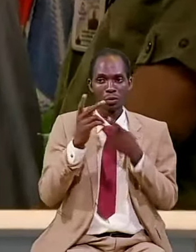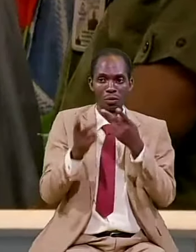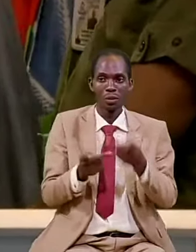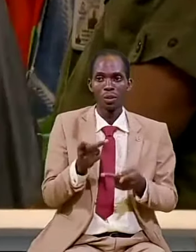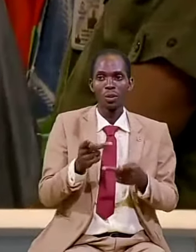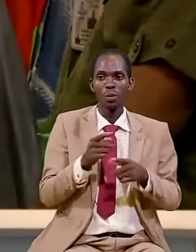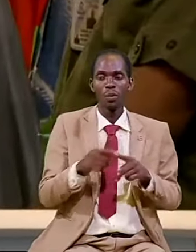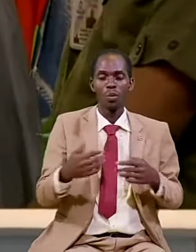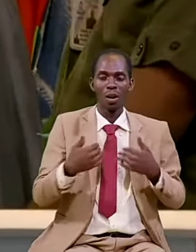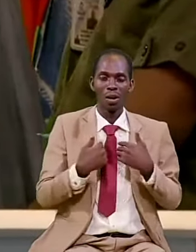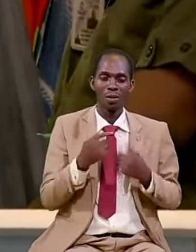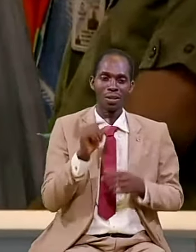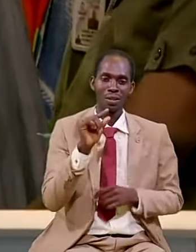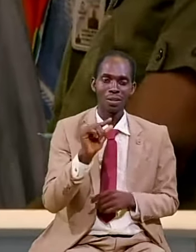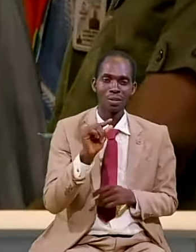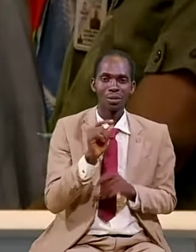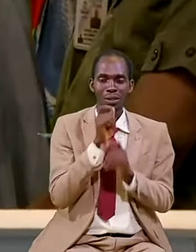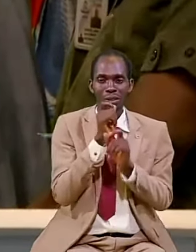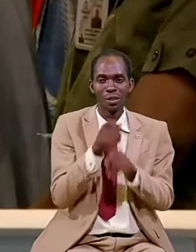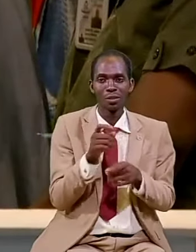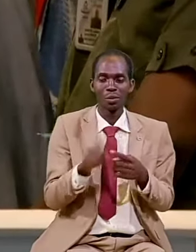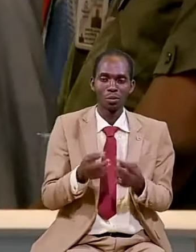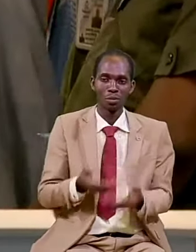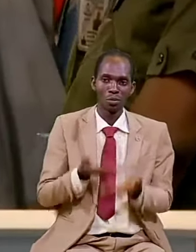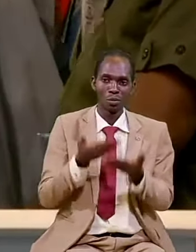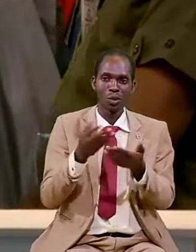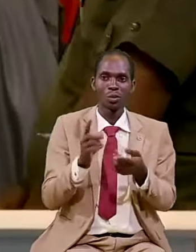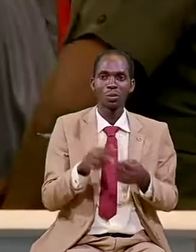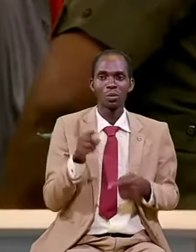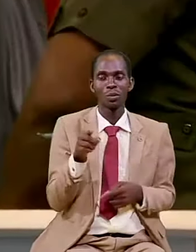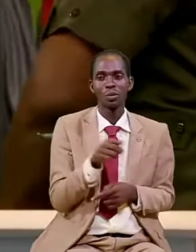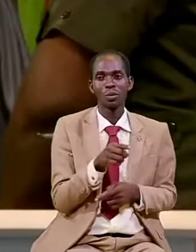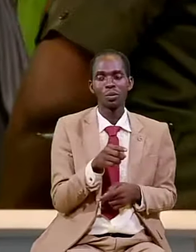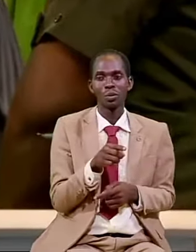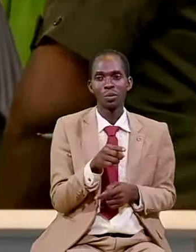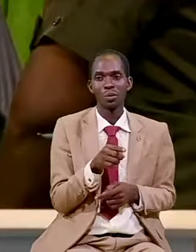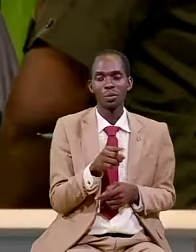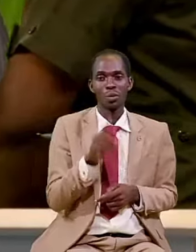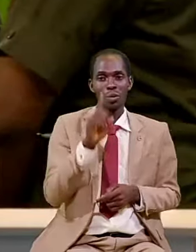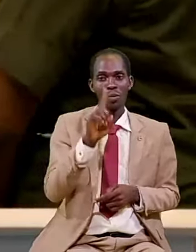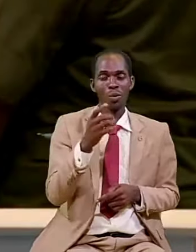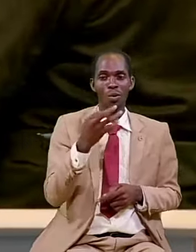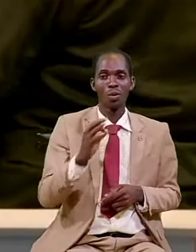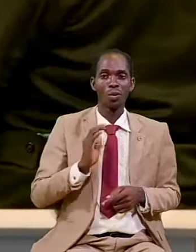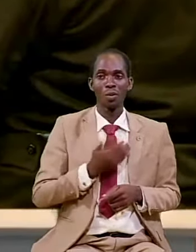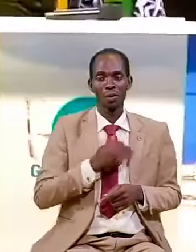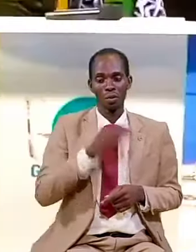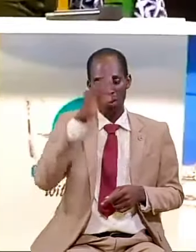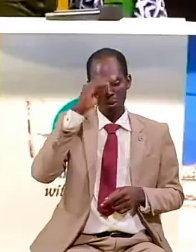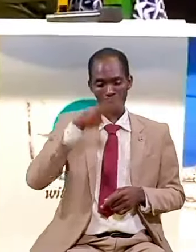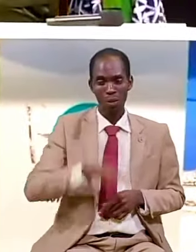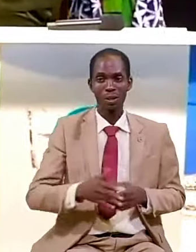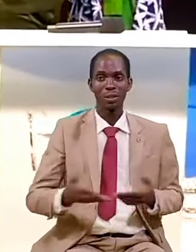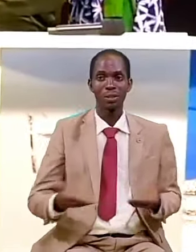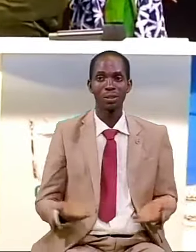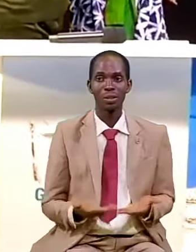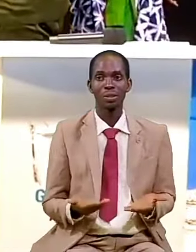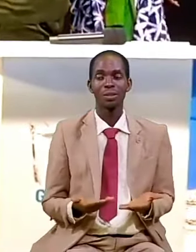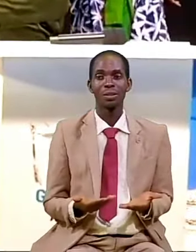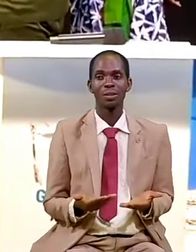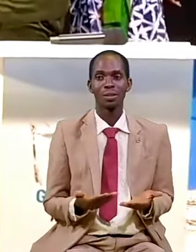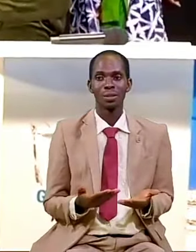little thing to present to you. One of our boy here, he thought